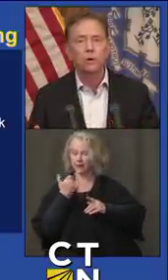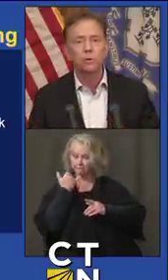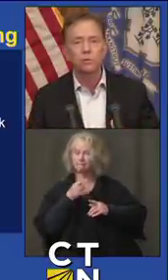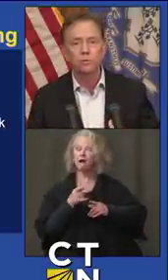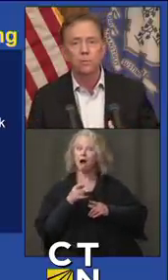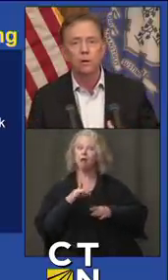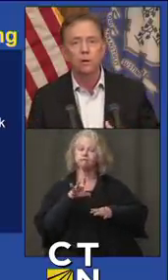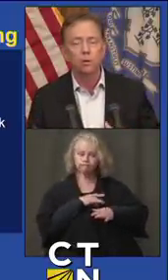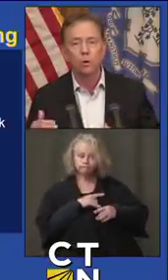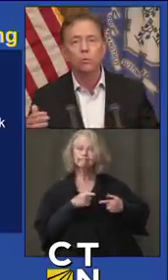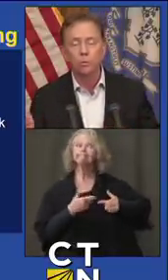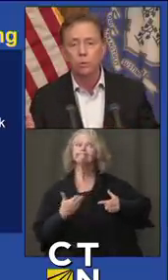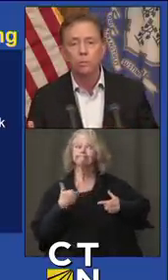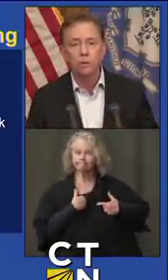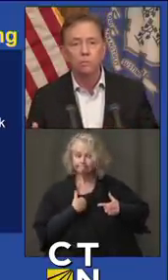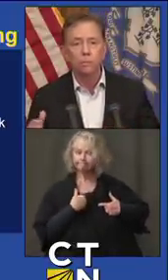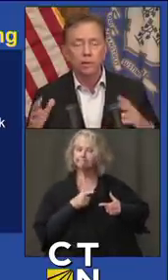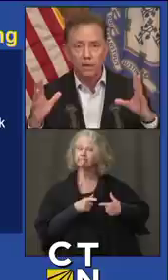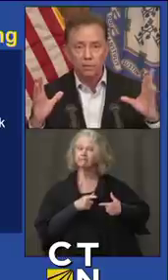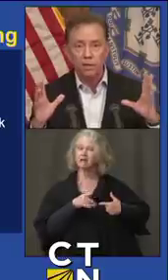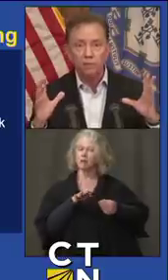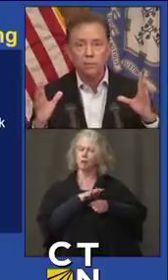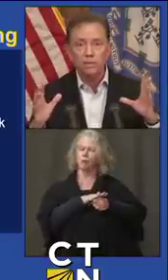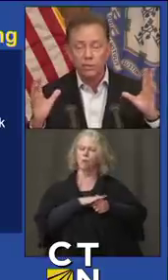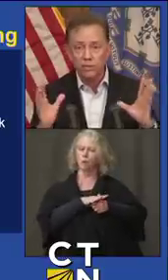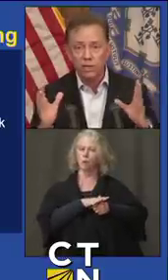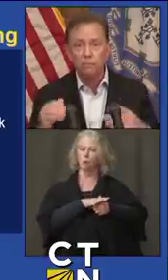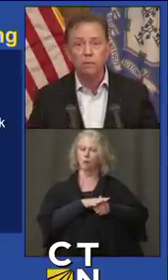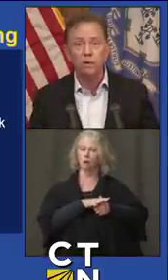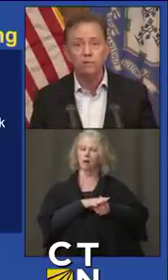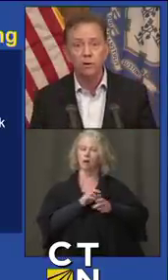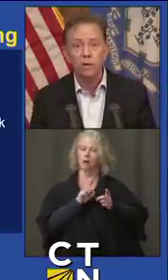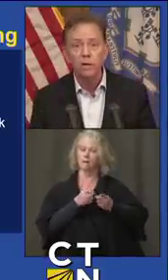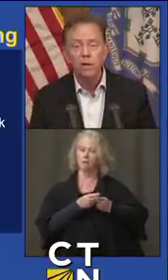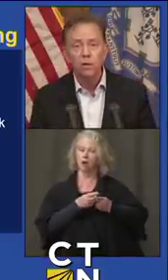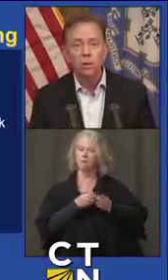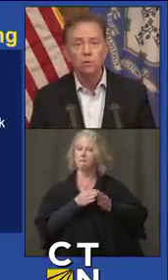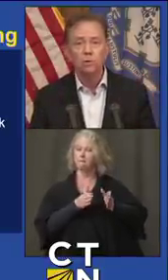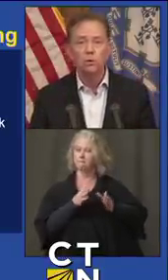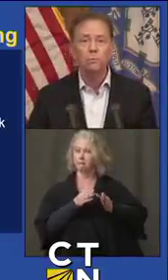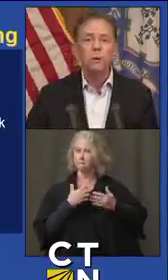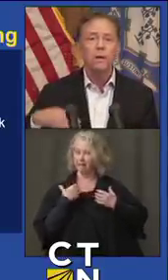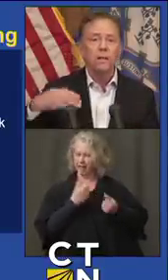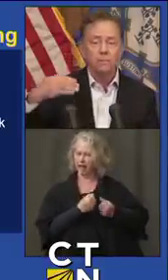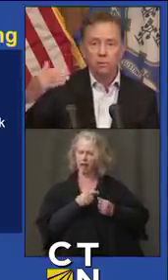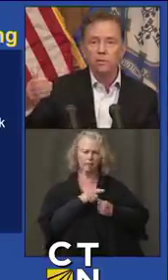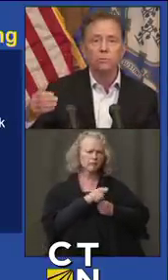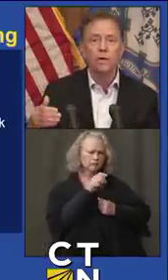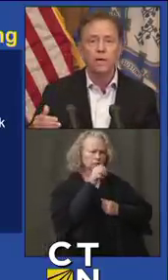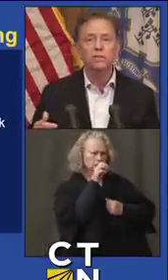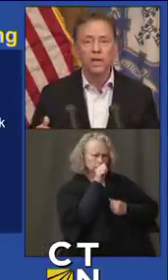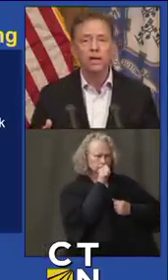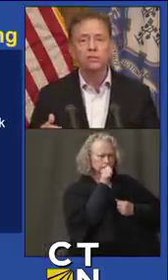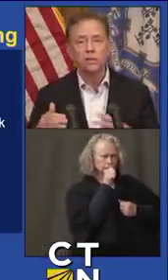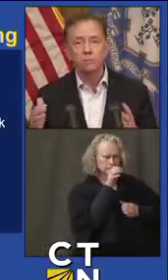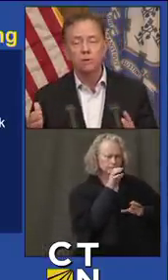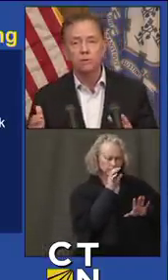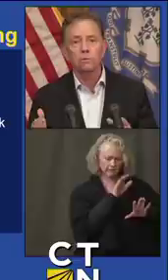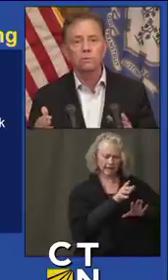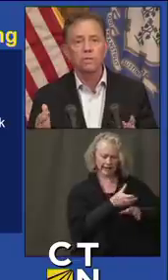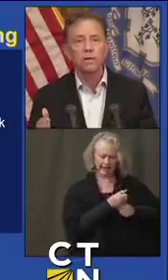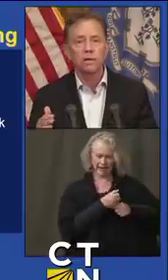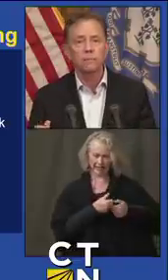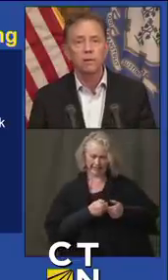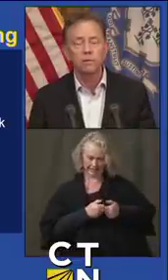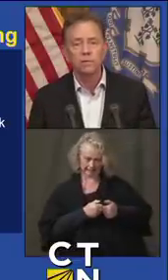get notice from our local Department of Public Health, that information is kept within a very closed loop. That person will get a text. That person